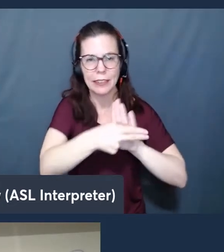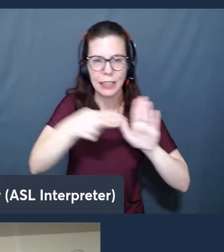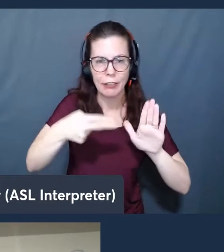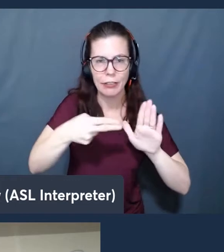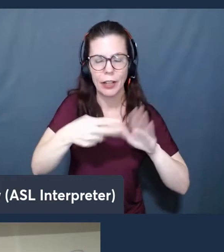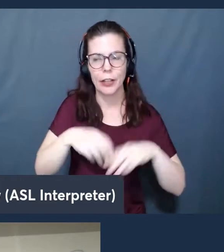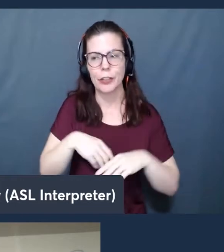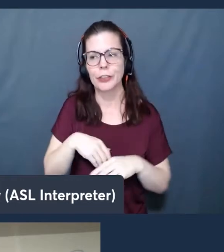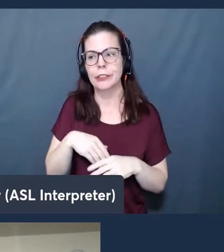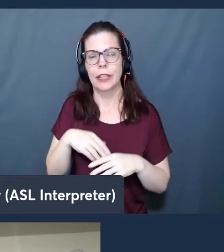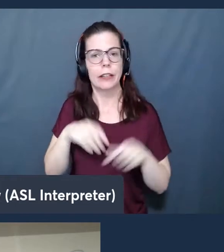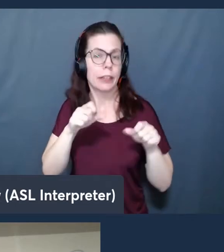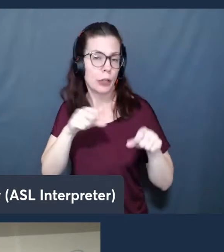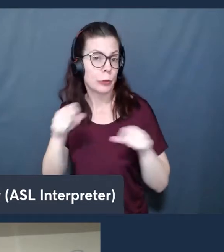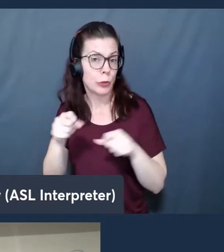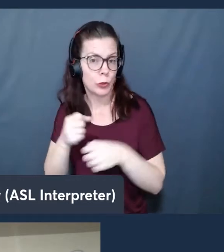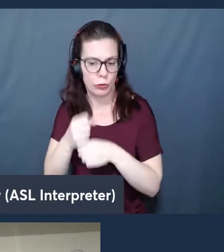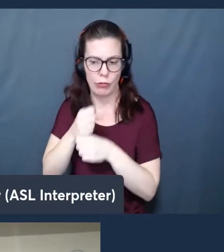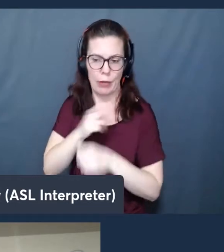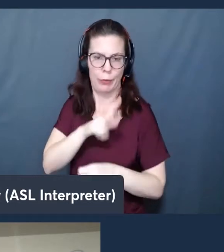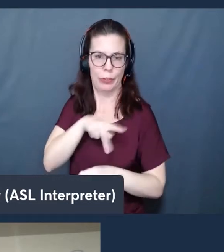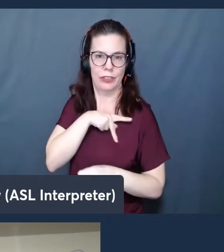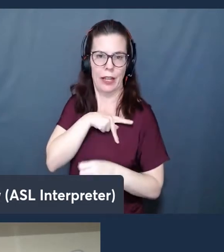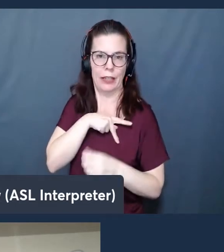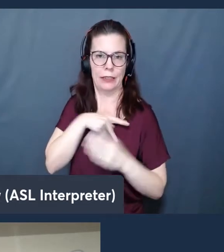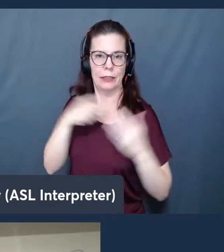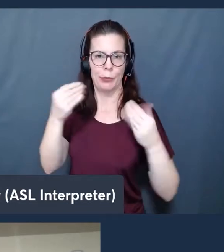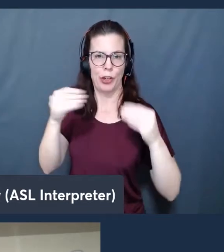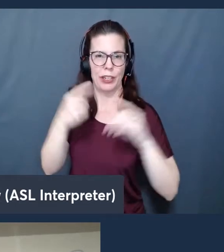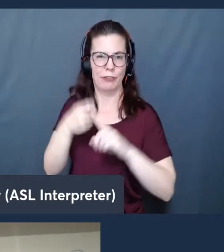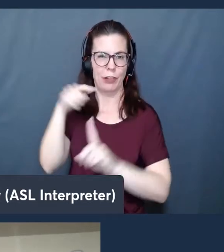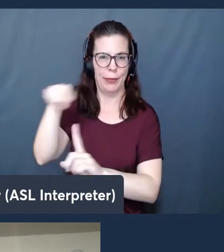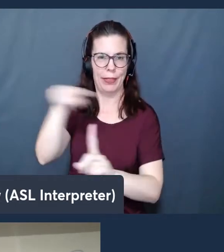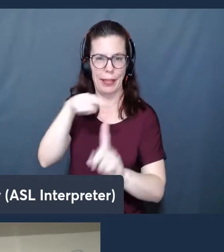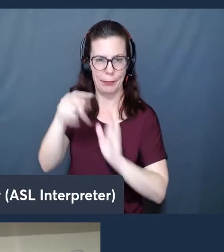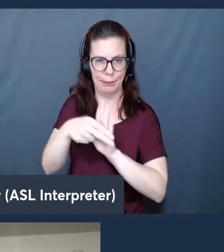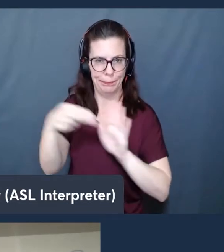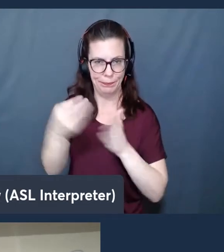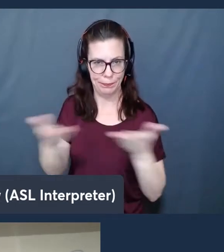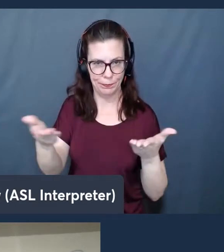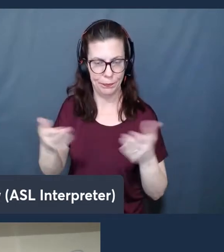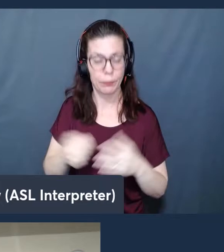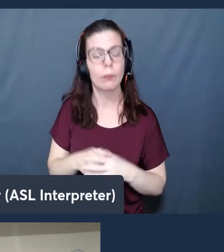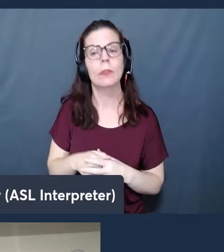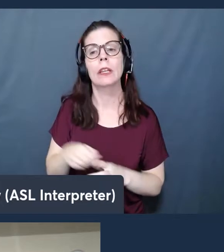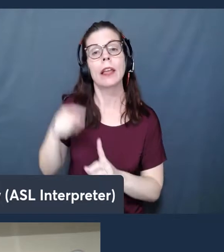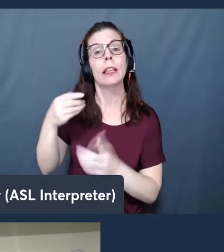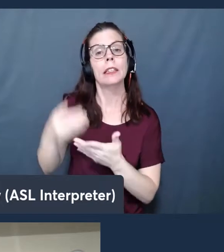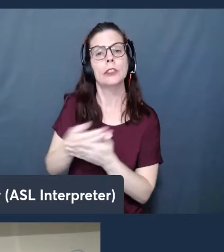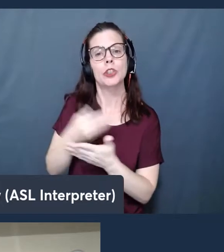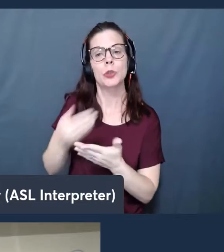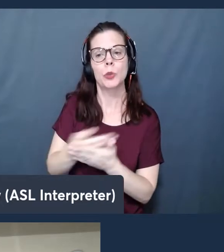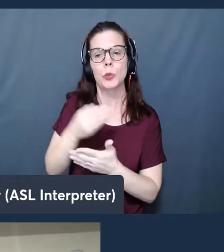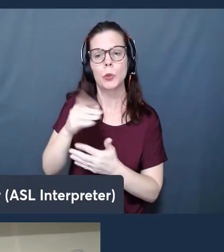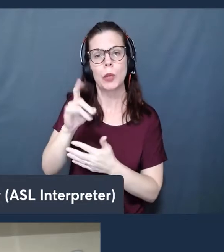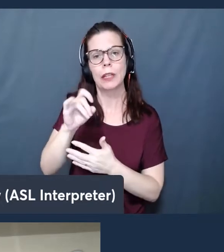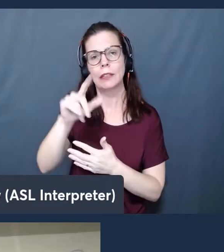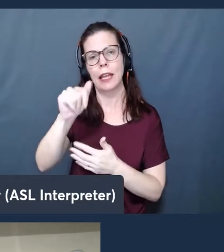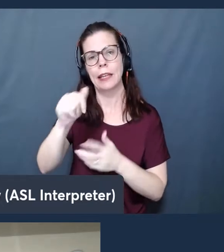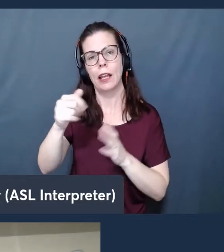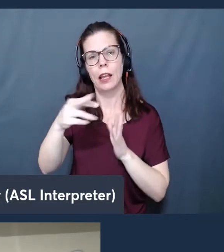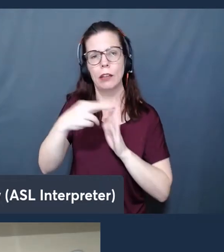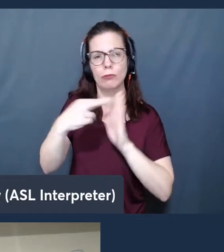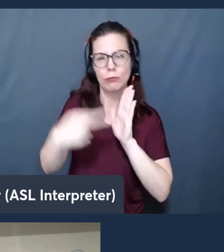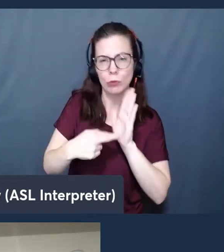to create personalized marketing off of that. So um, these new data